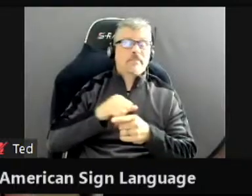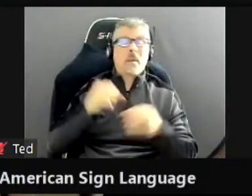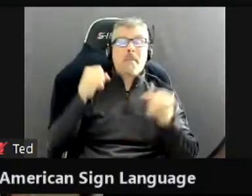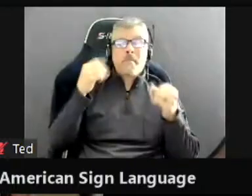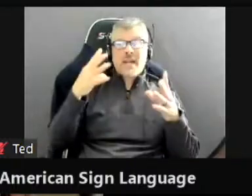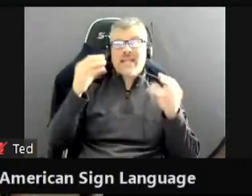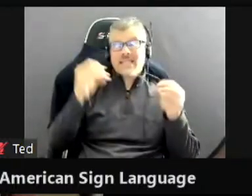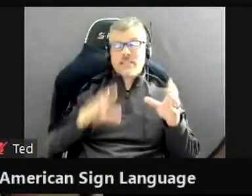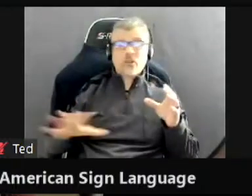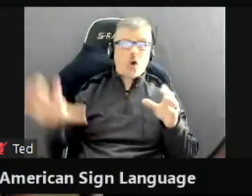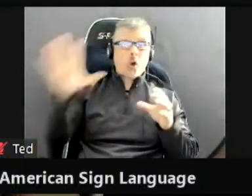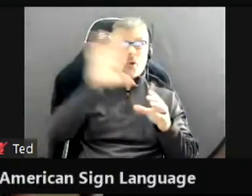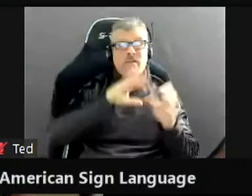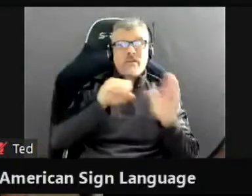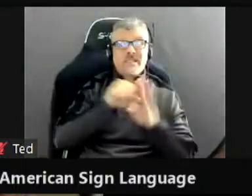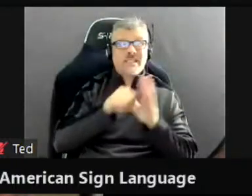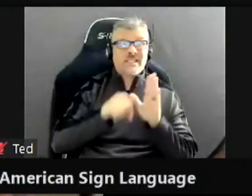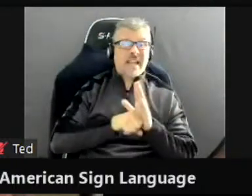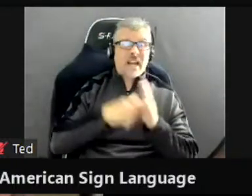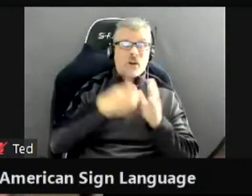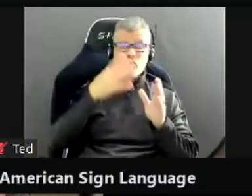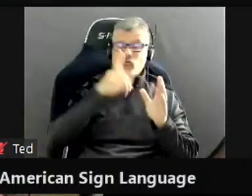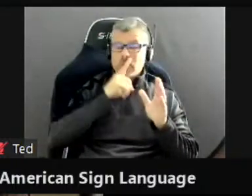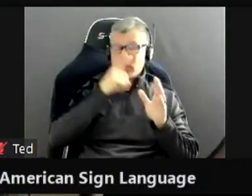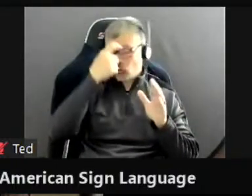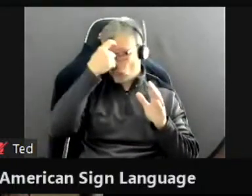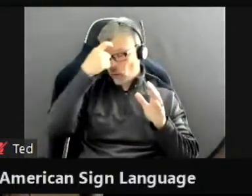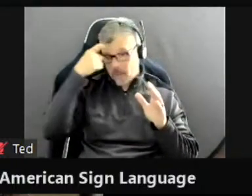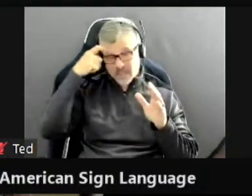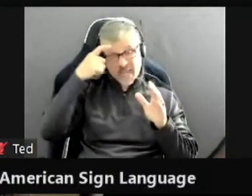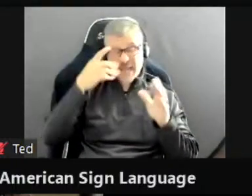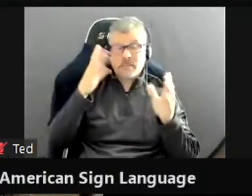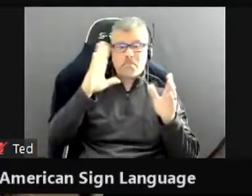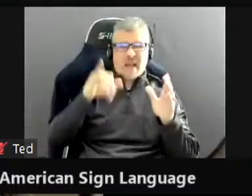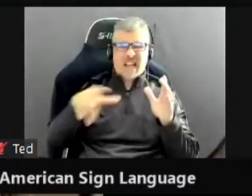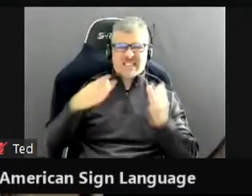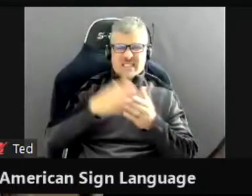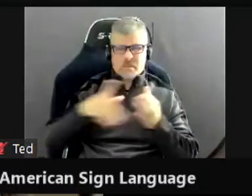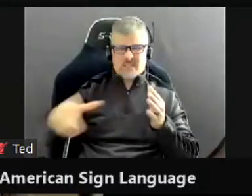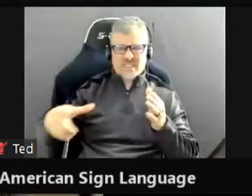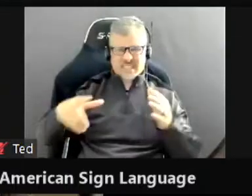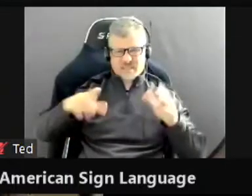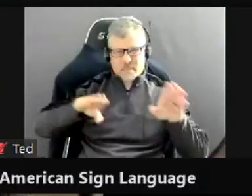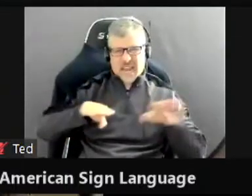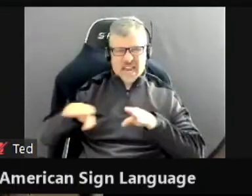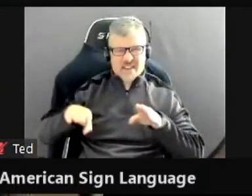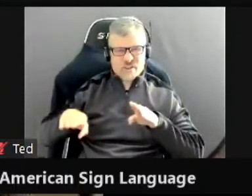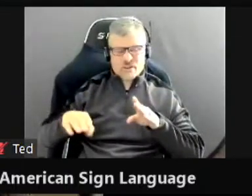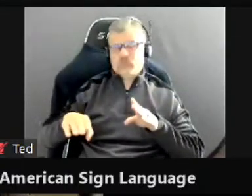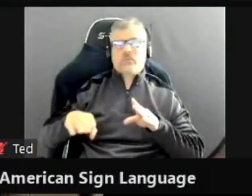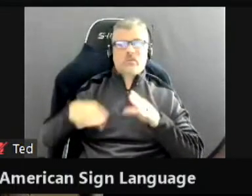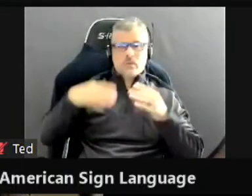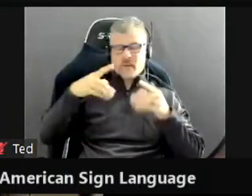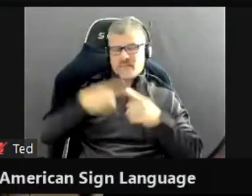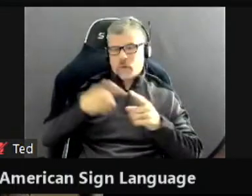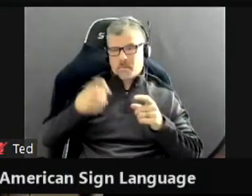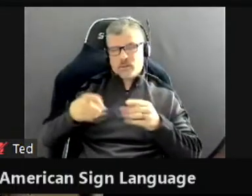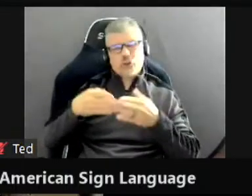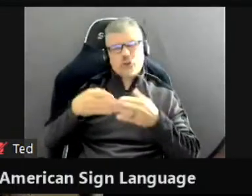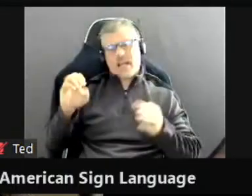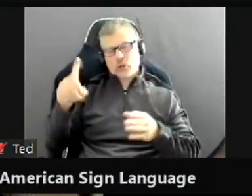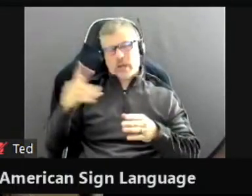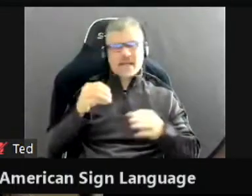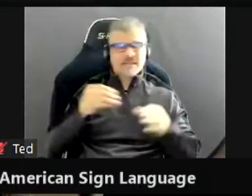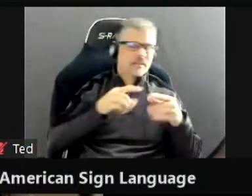are traumatized by some of these challenging behaviors from both general education students and